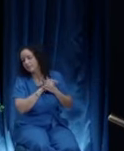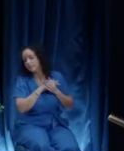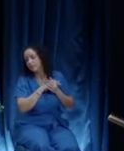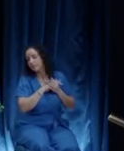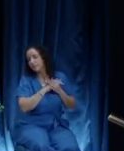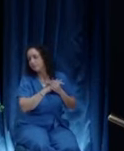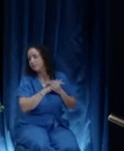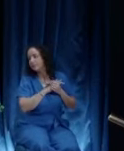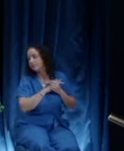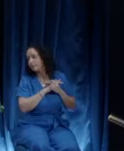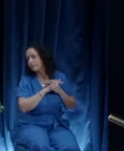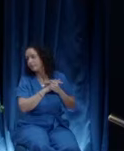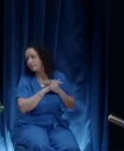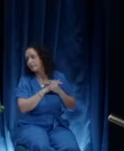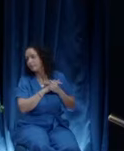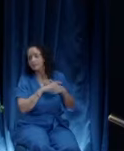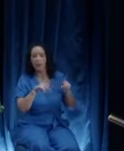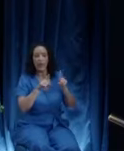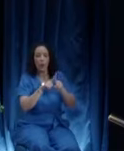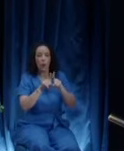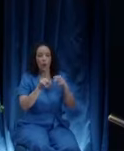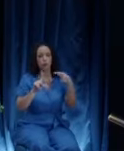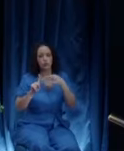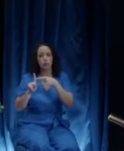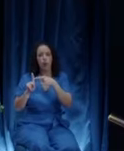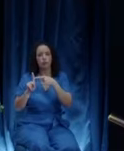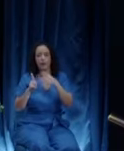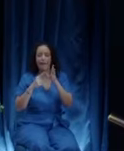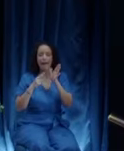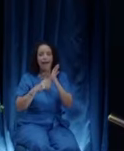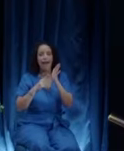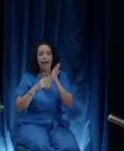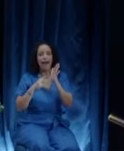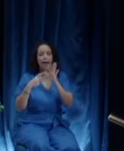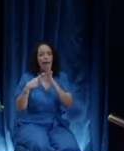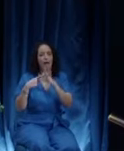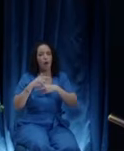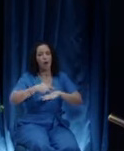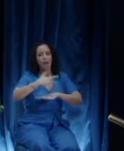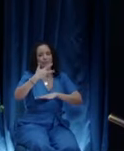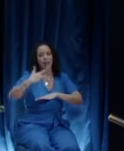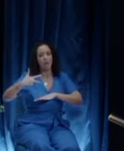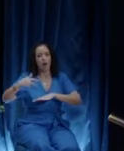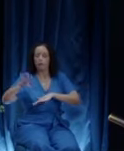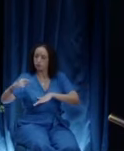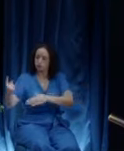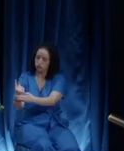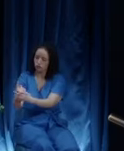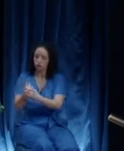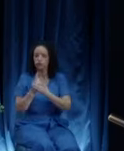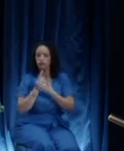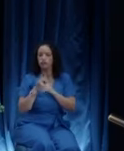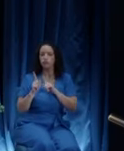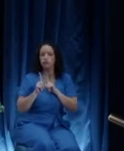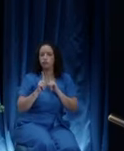Actually, to take Anna of Denmark, his consort, where it is still a matter of historical debate